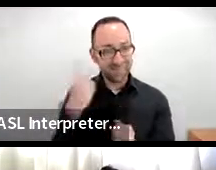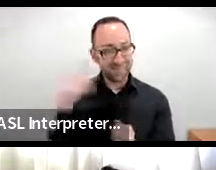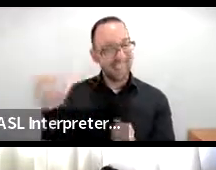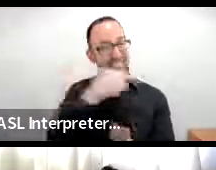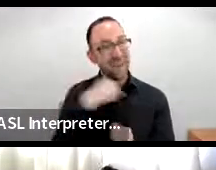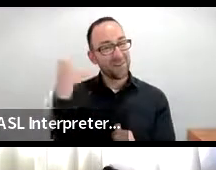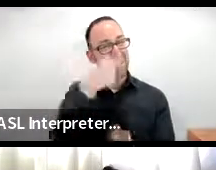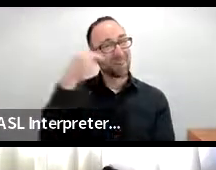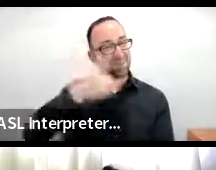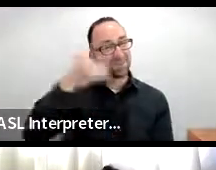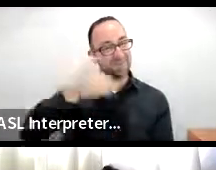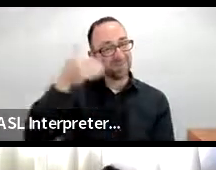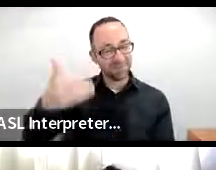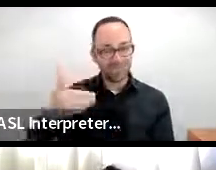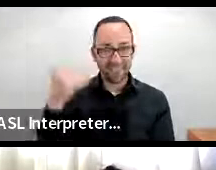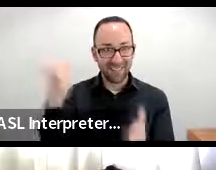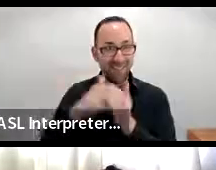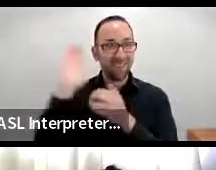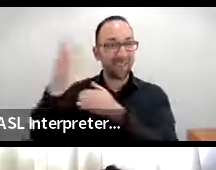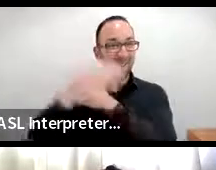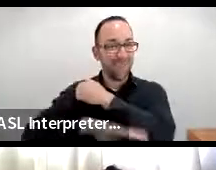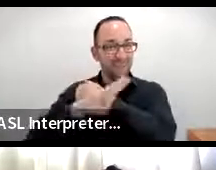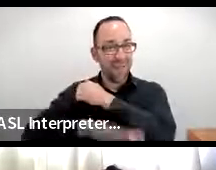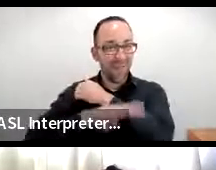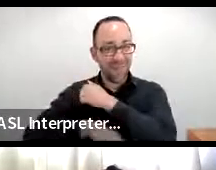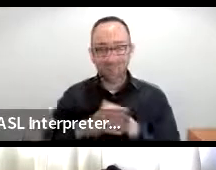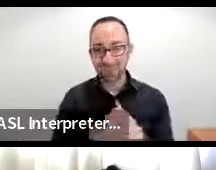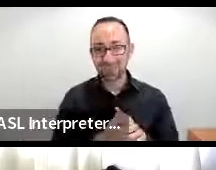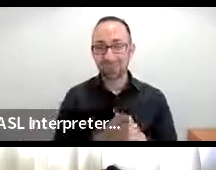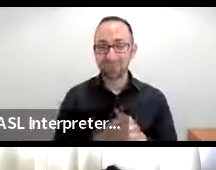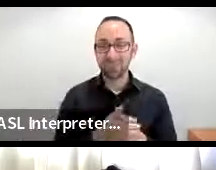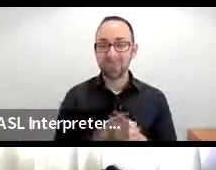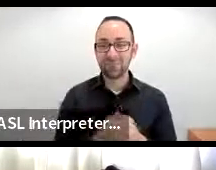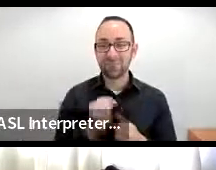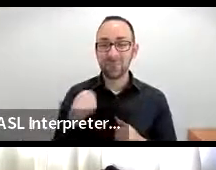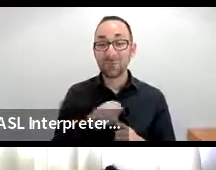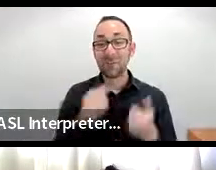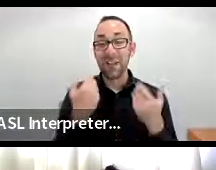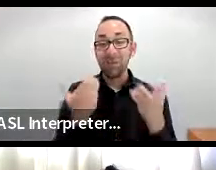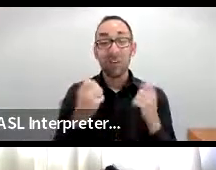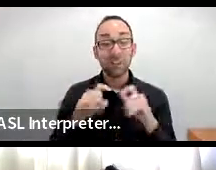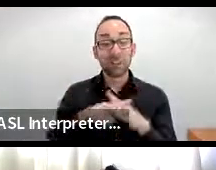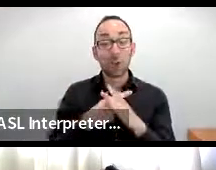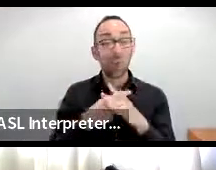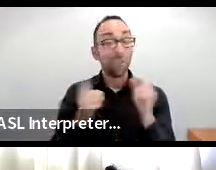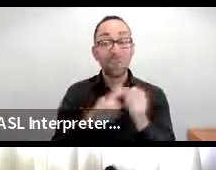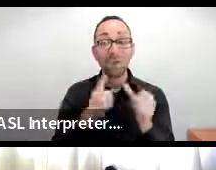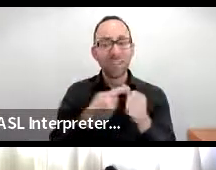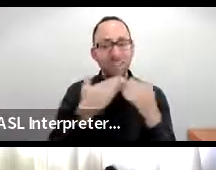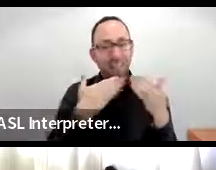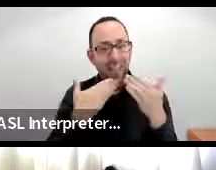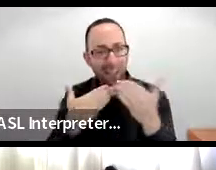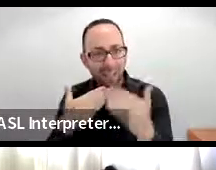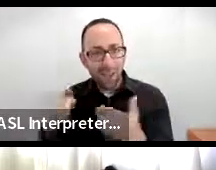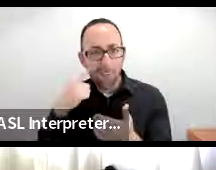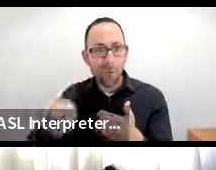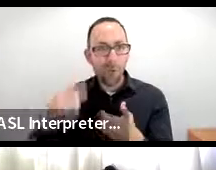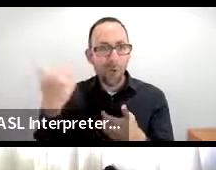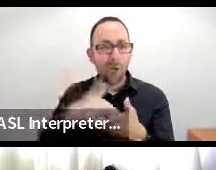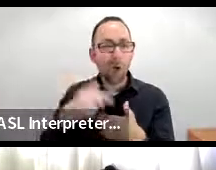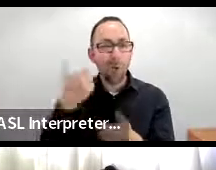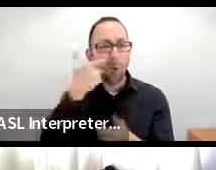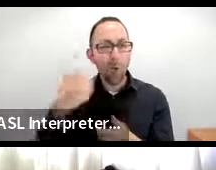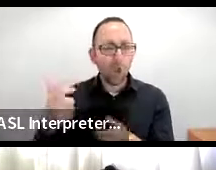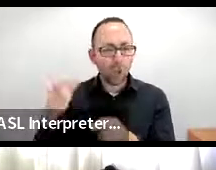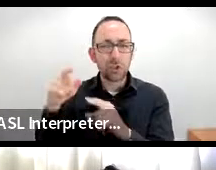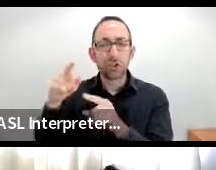faces in the fall. We wanted to start first by thanking you guys for watching the Loom and